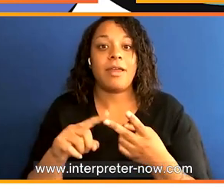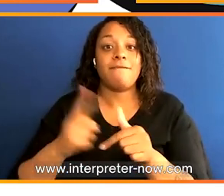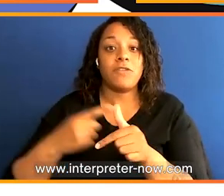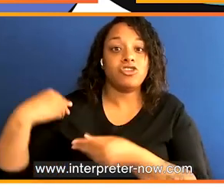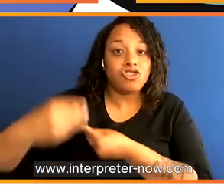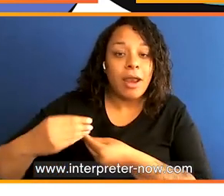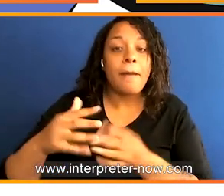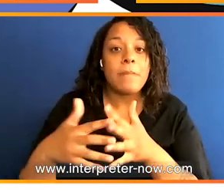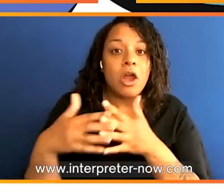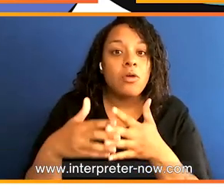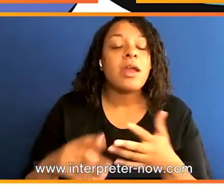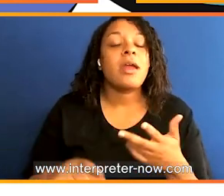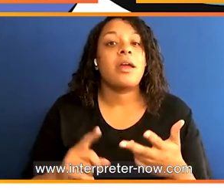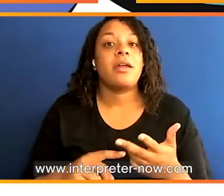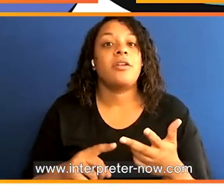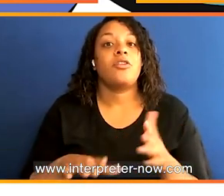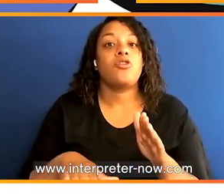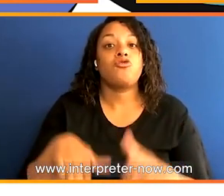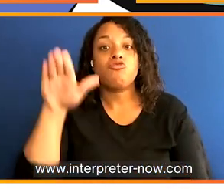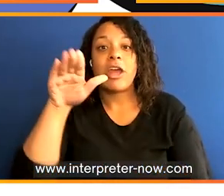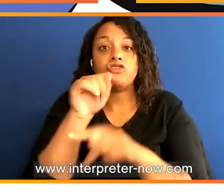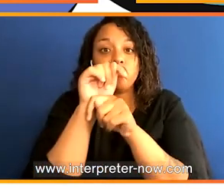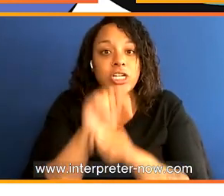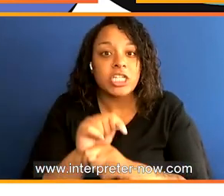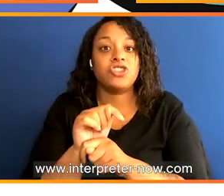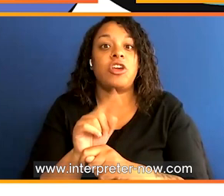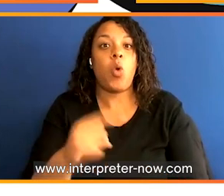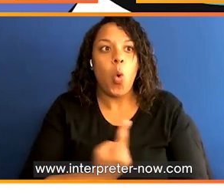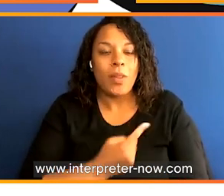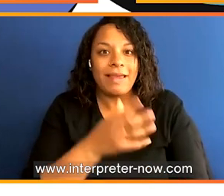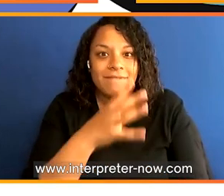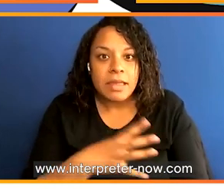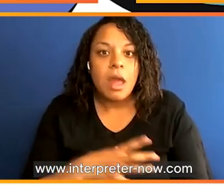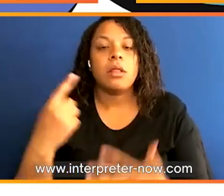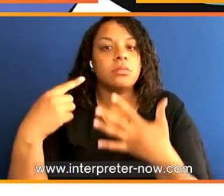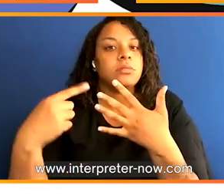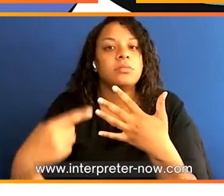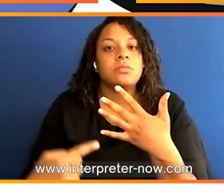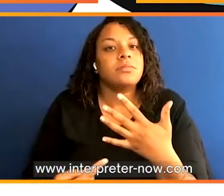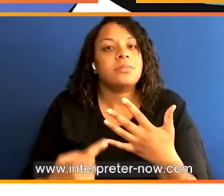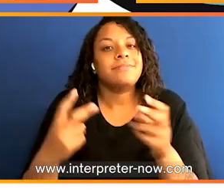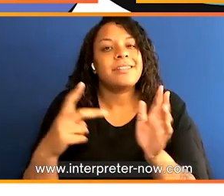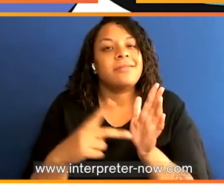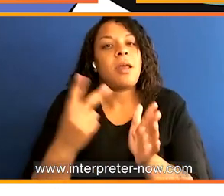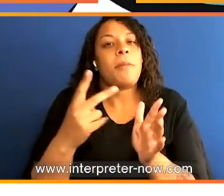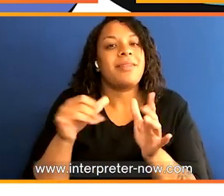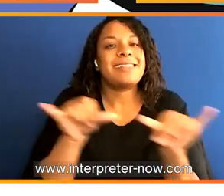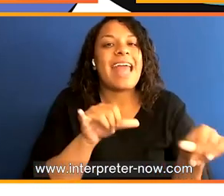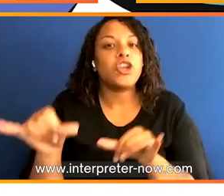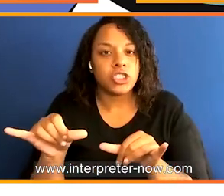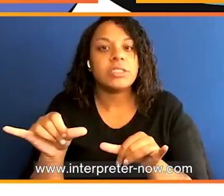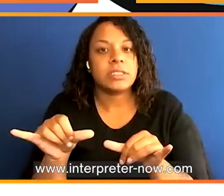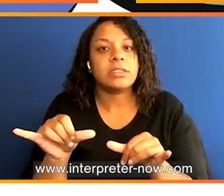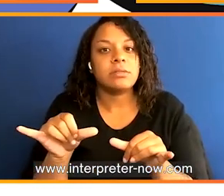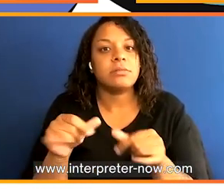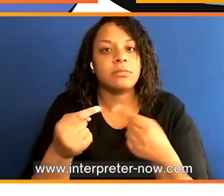American, also trying to be raised traditionally, being the only female. And so there's a lot of kind of double standards in how